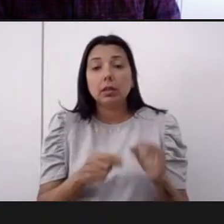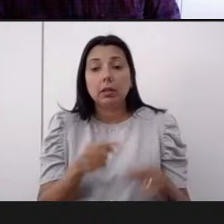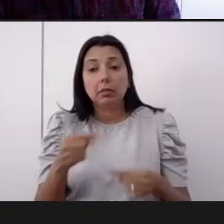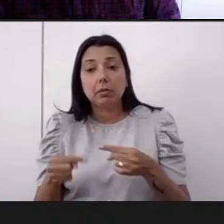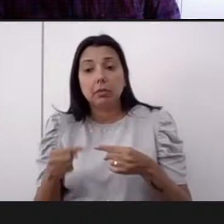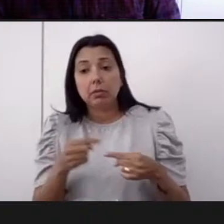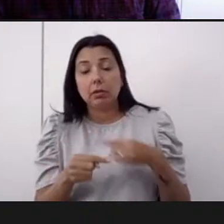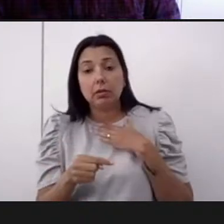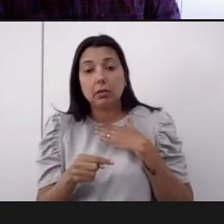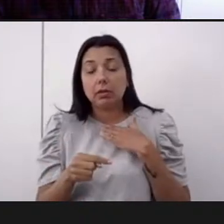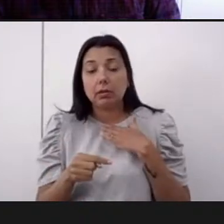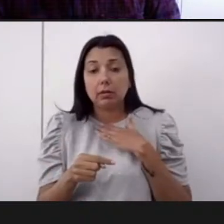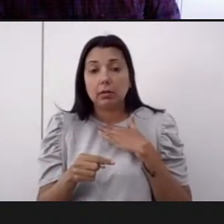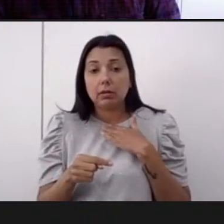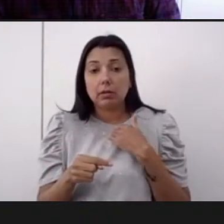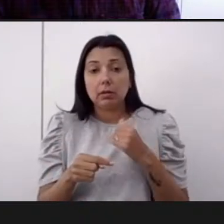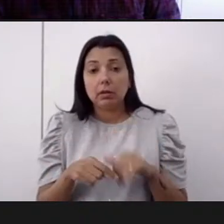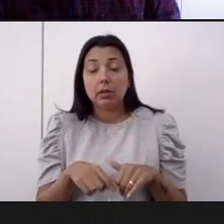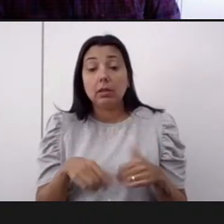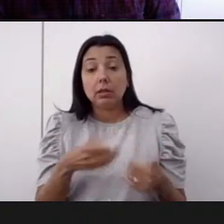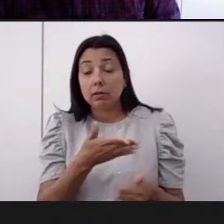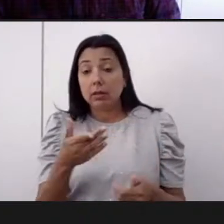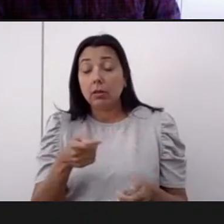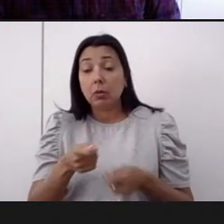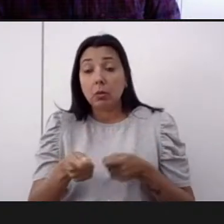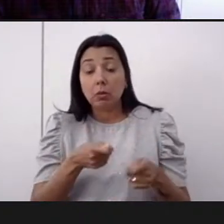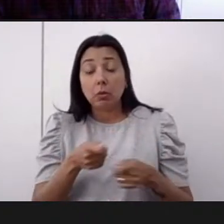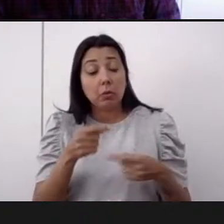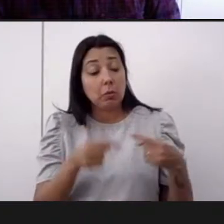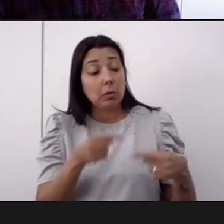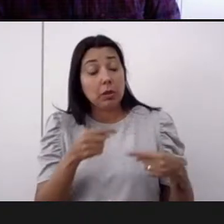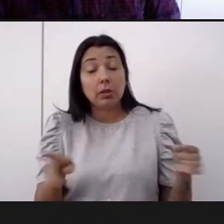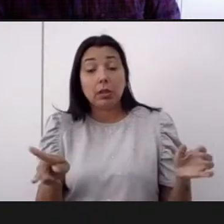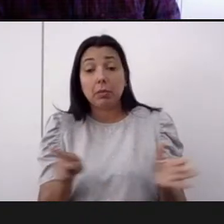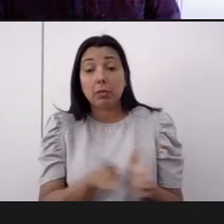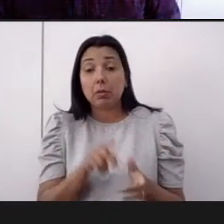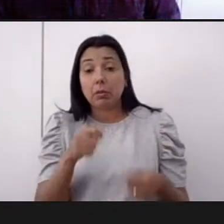is that the policy itself is